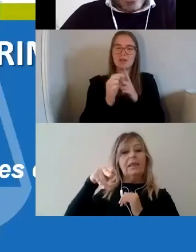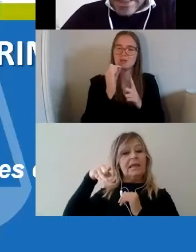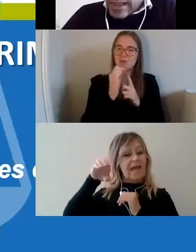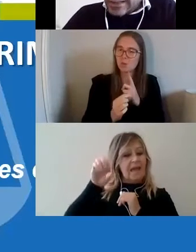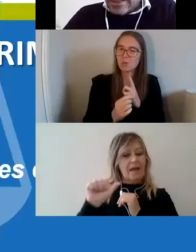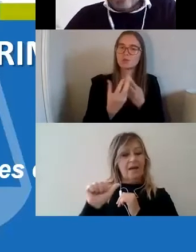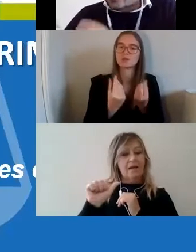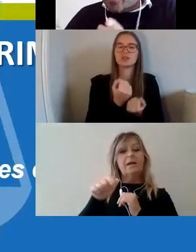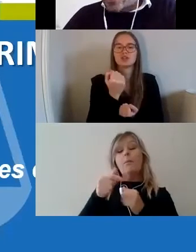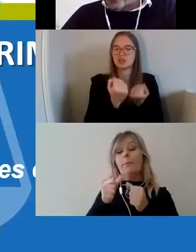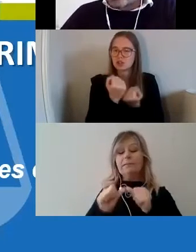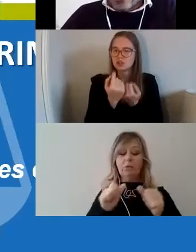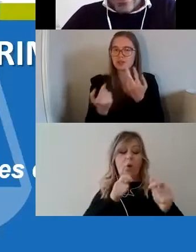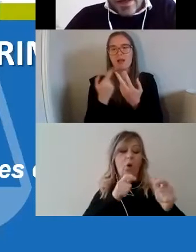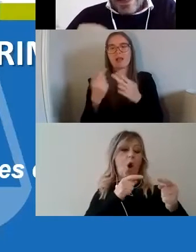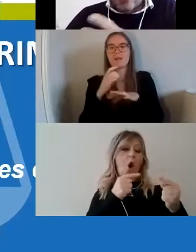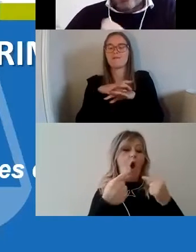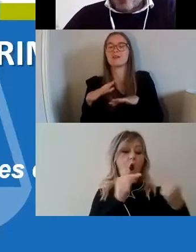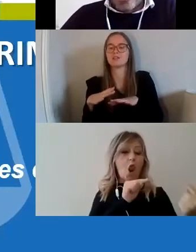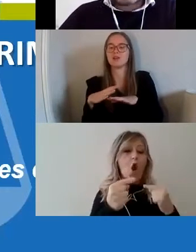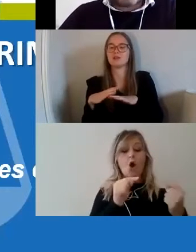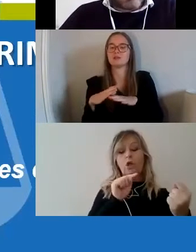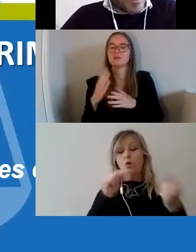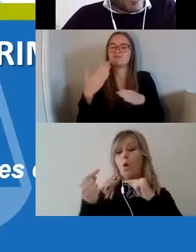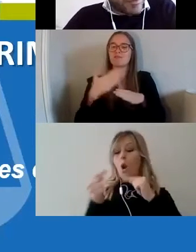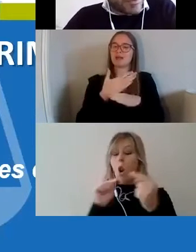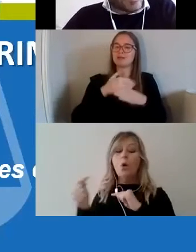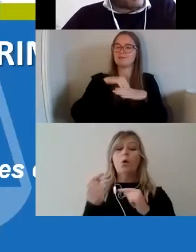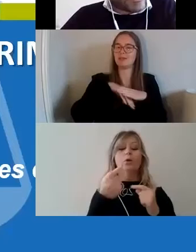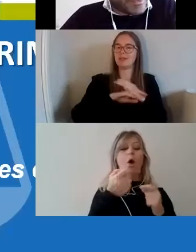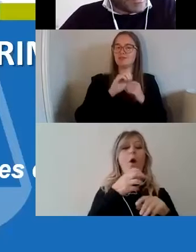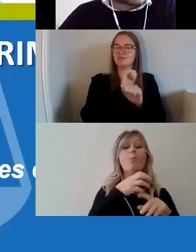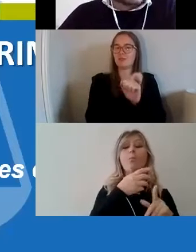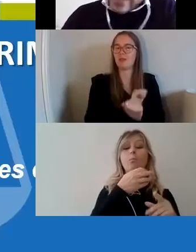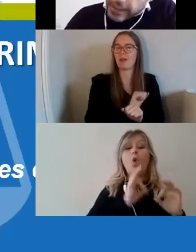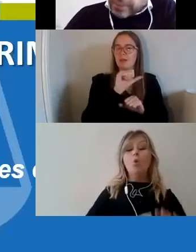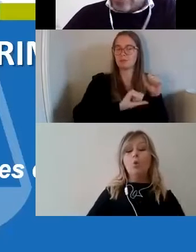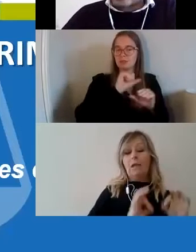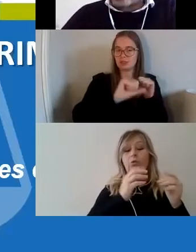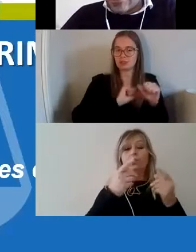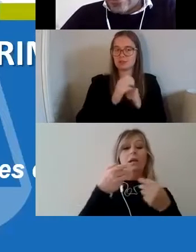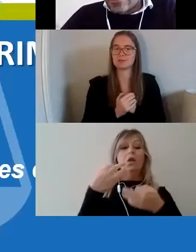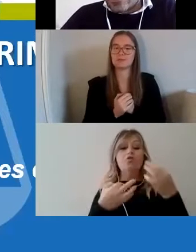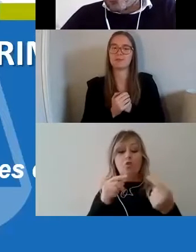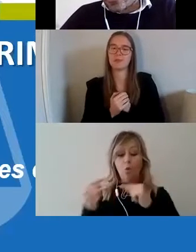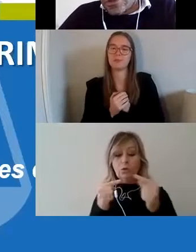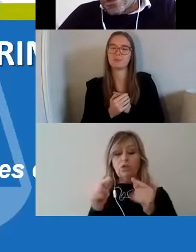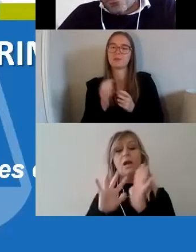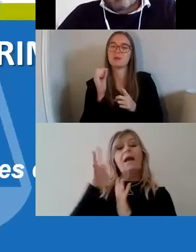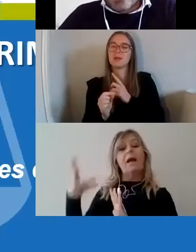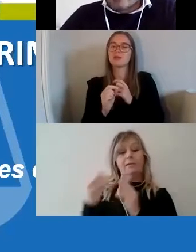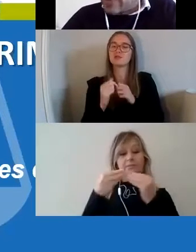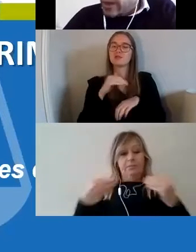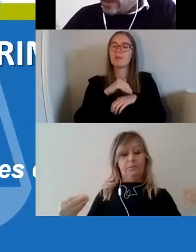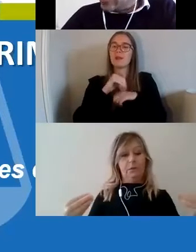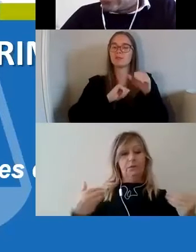judges, and other professionals that are actually in place when we talk about criminal proceedings, especially criminal proceedings where